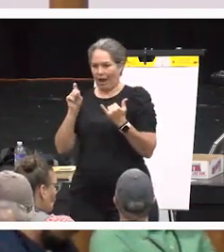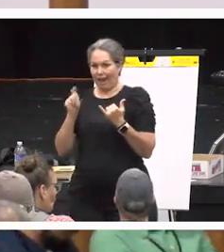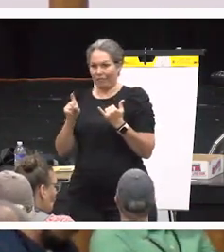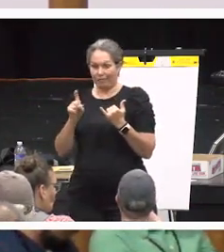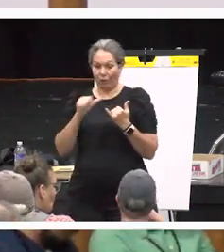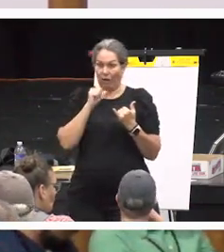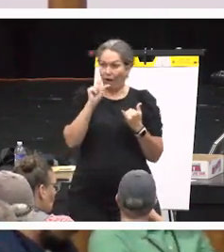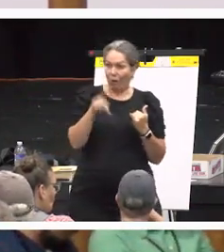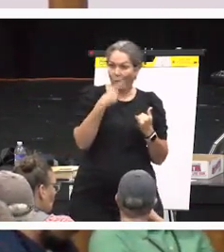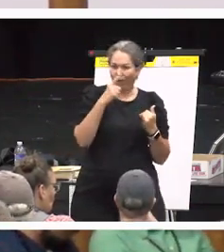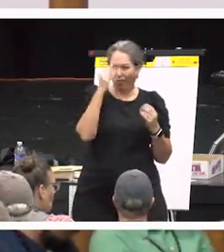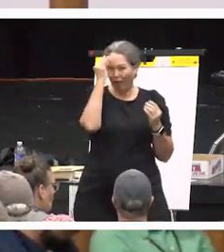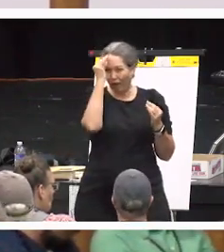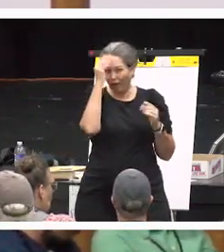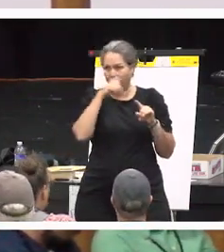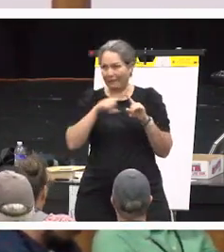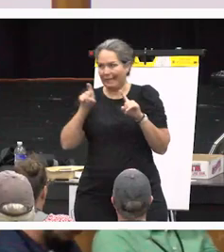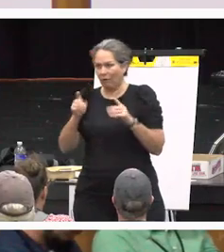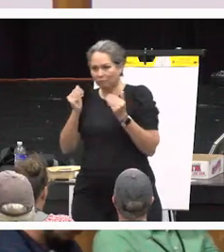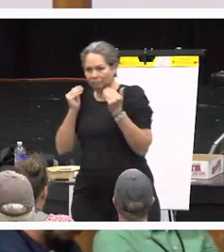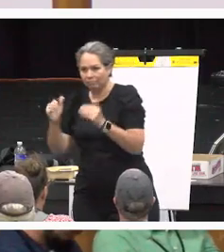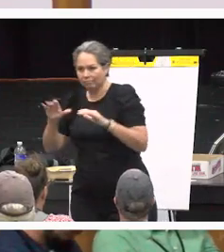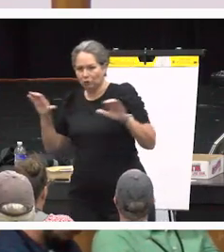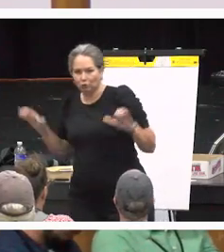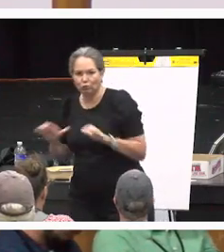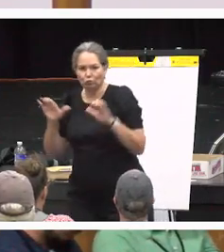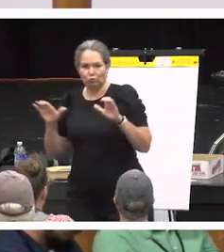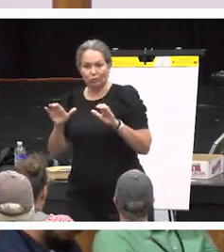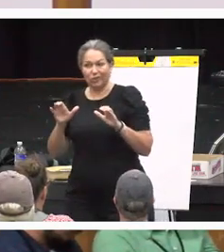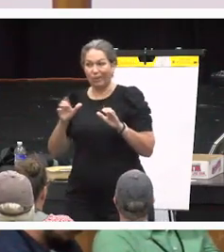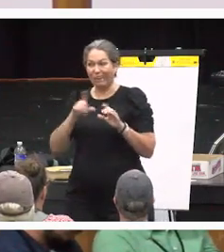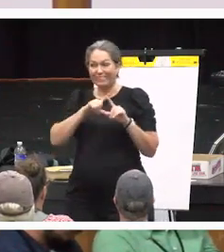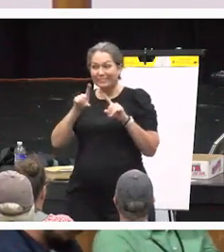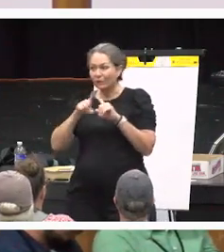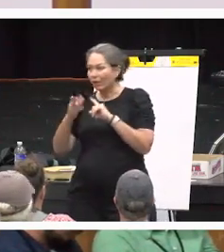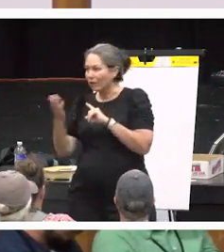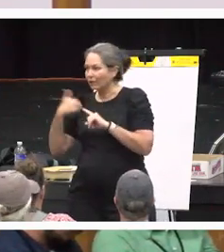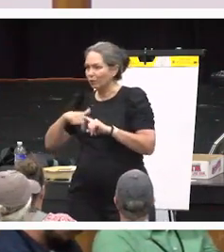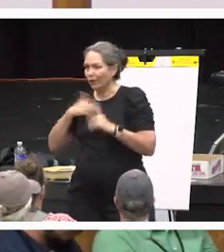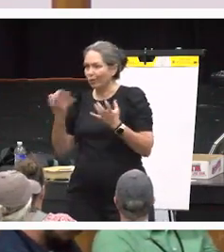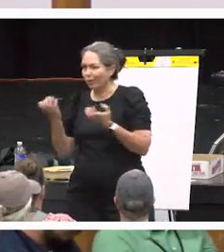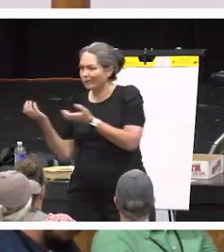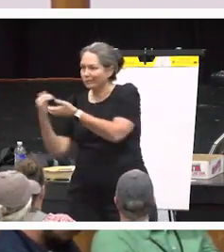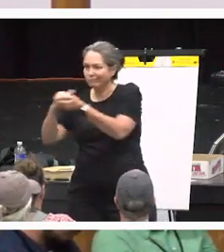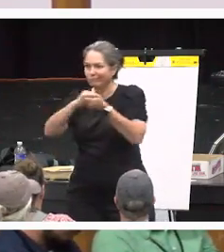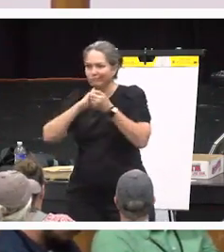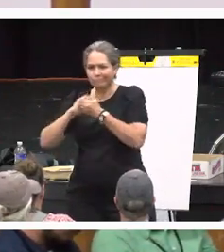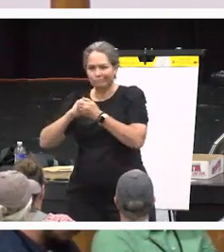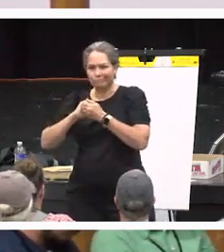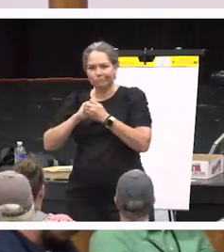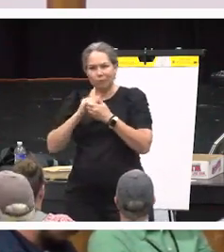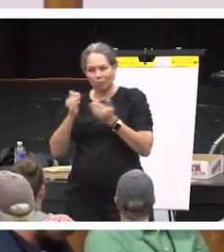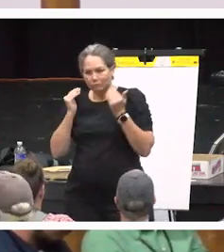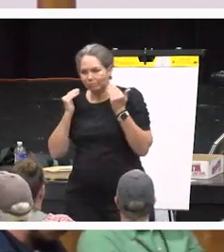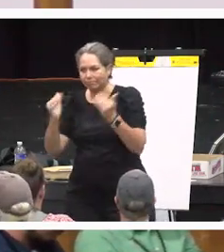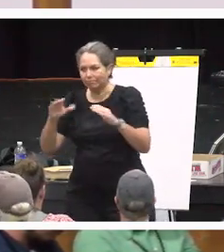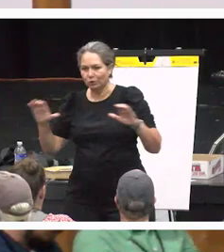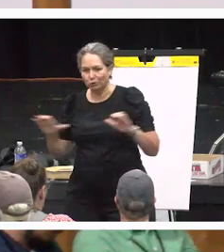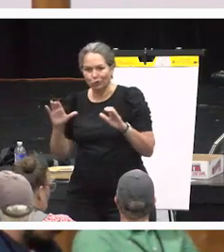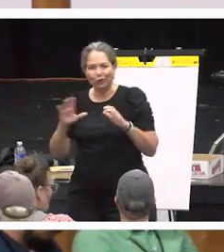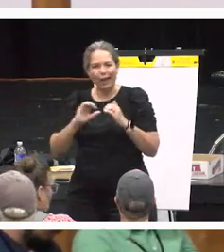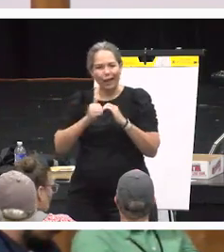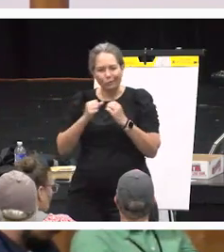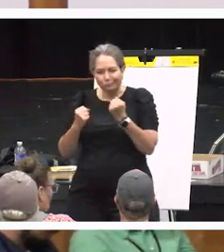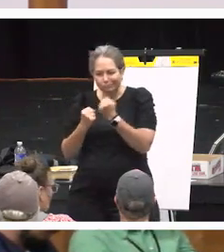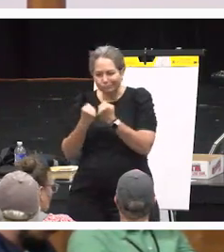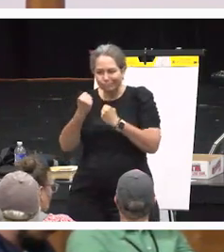perception, unity, the ideas that we stand for as a community that we want to move forward together, and structural